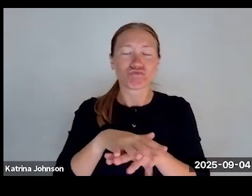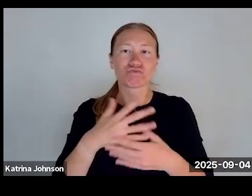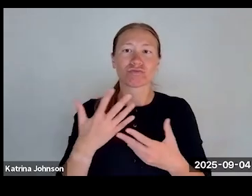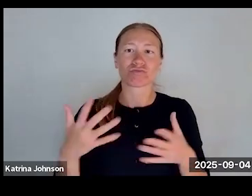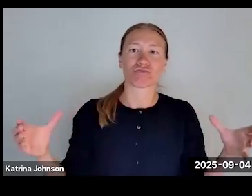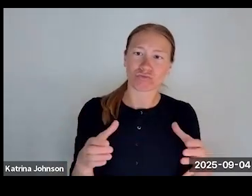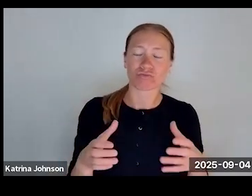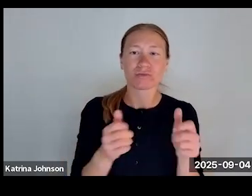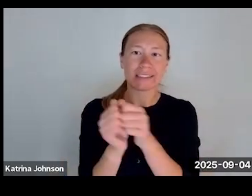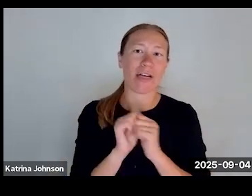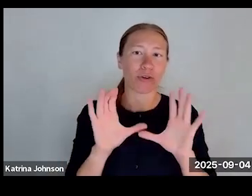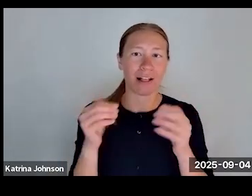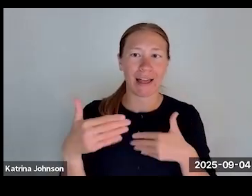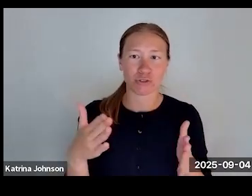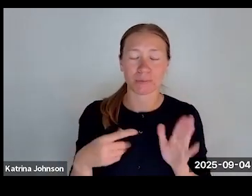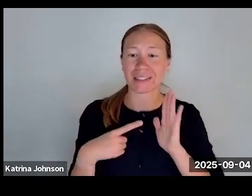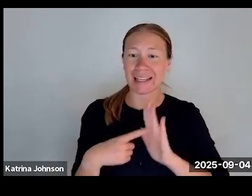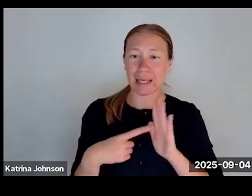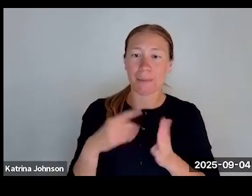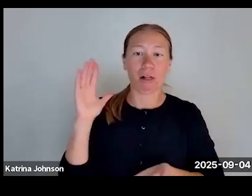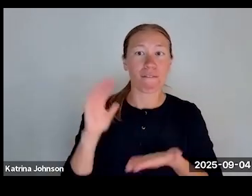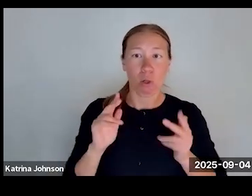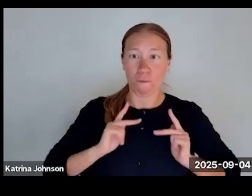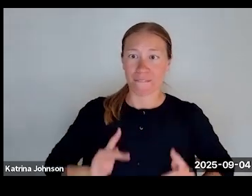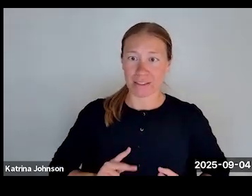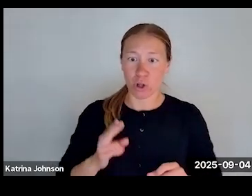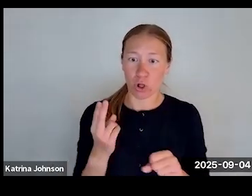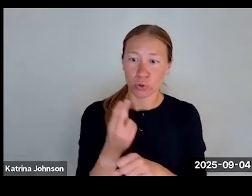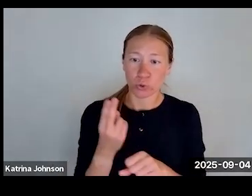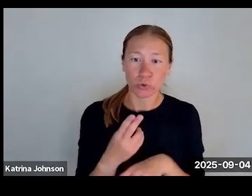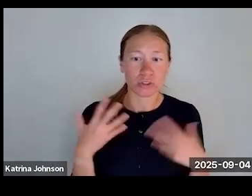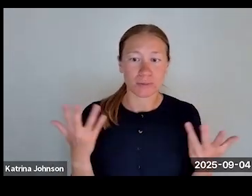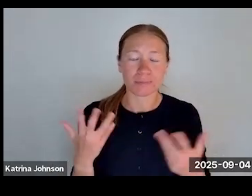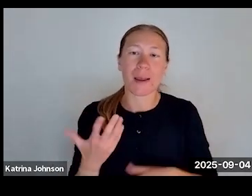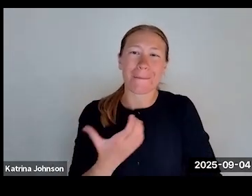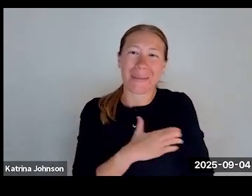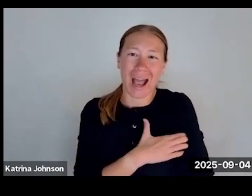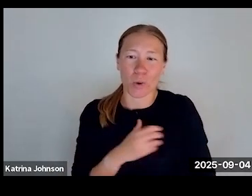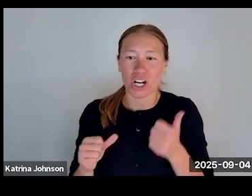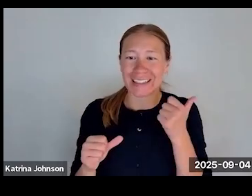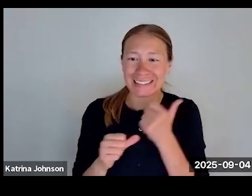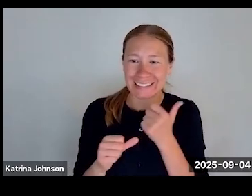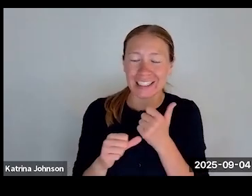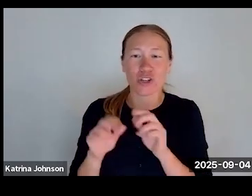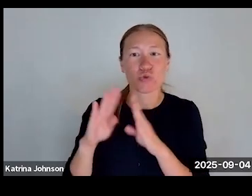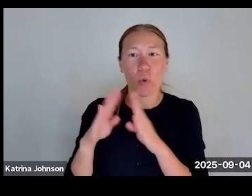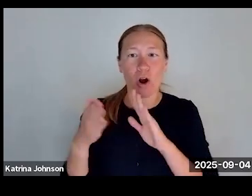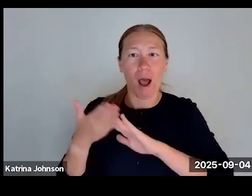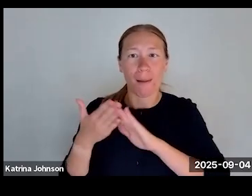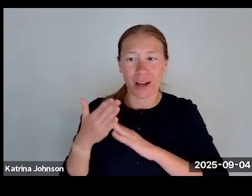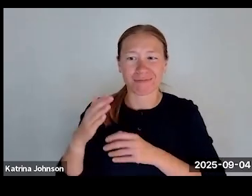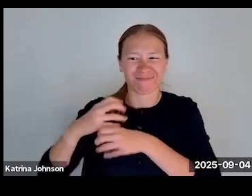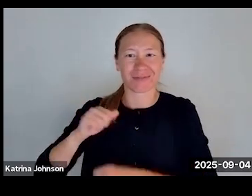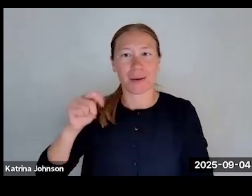Examples of low physical use include power-assisted door operators or PADOs, which